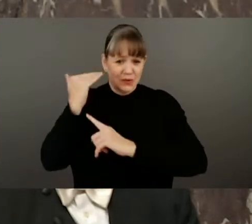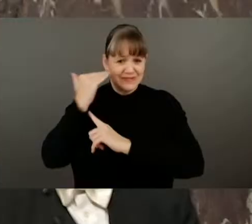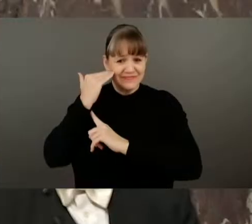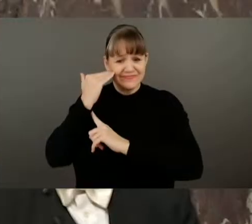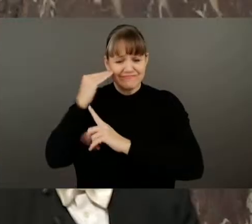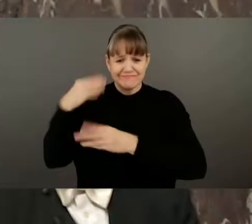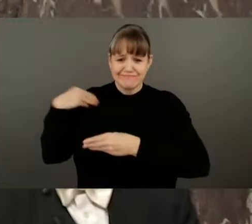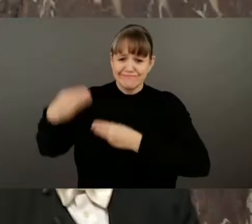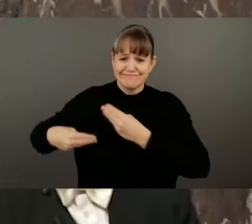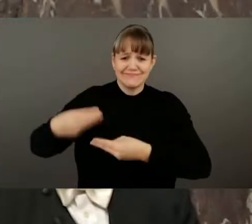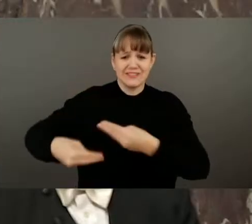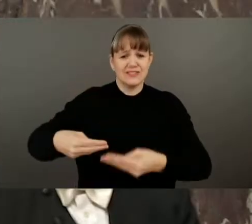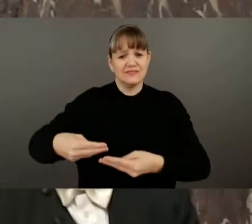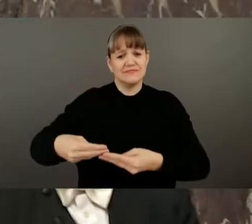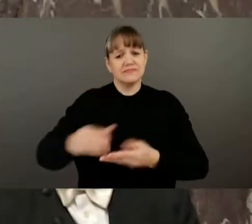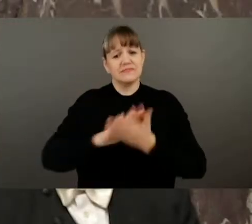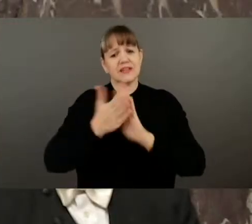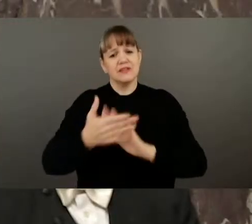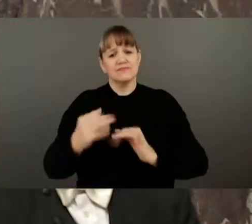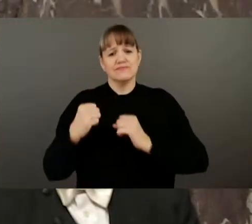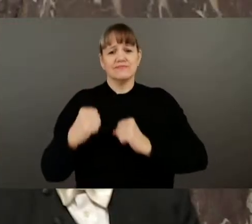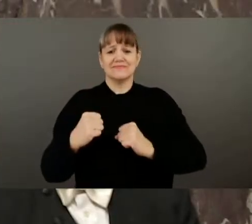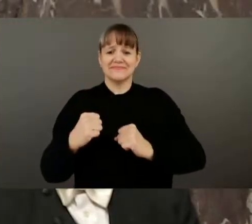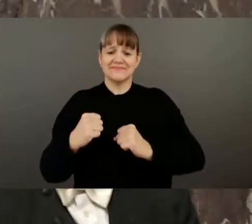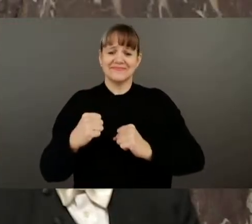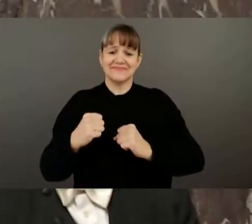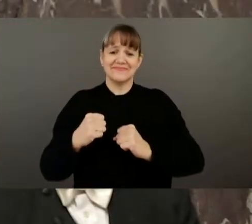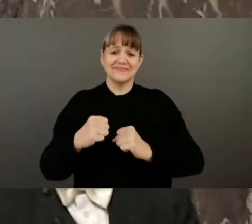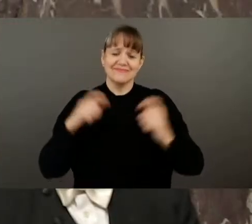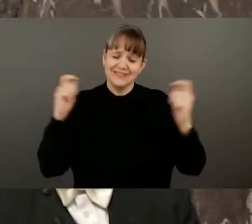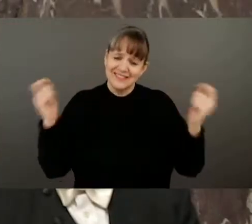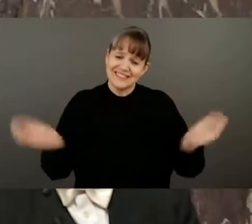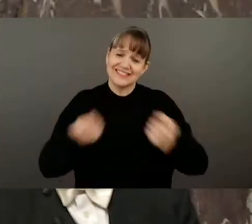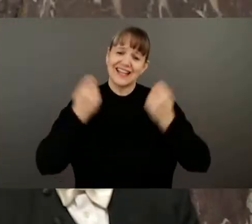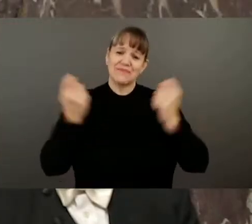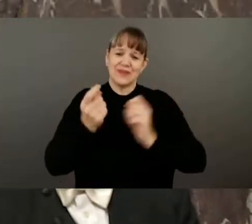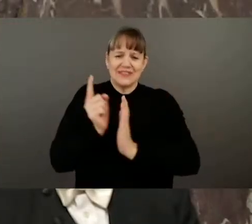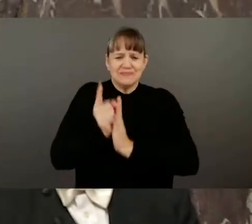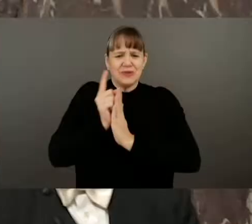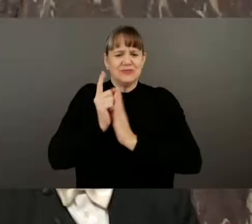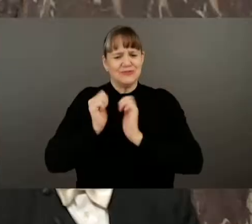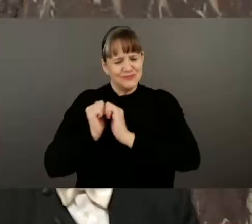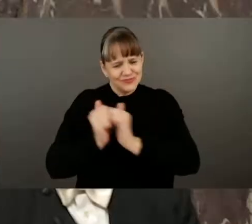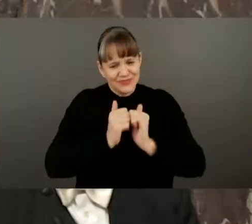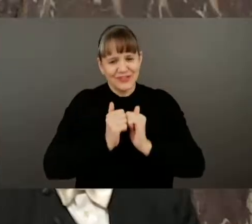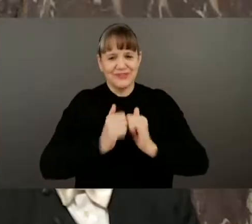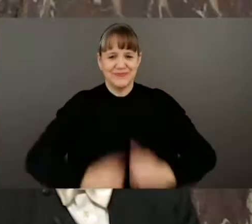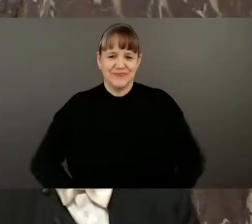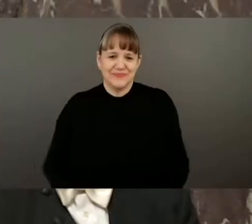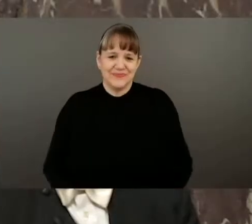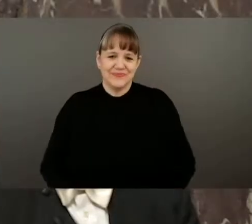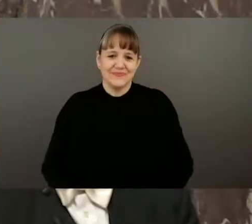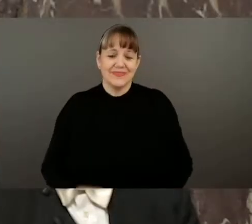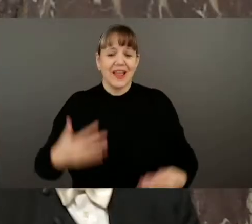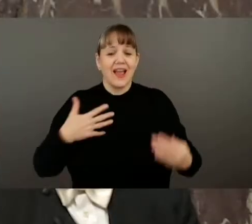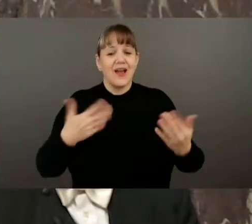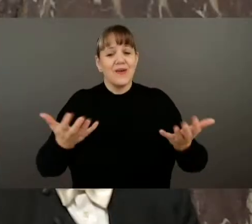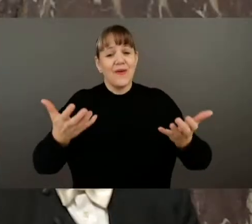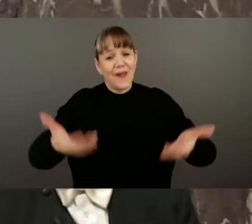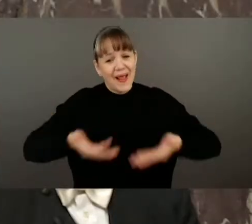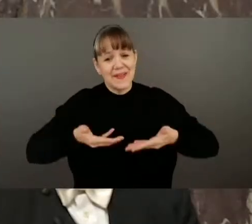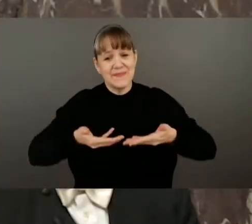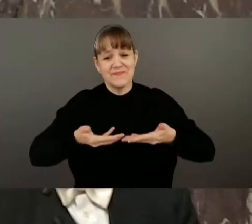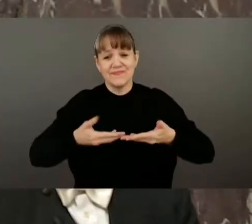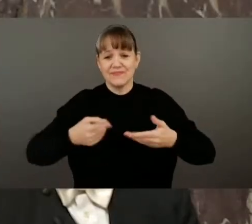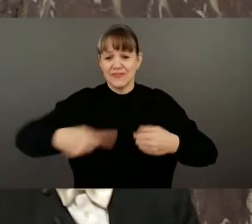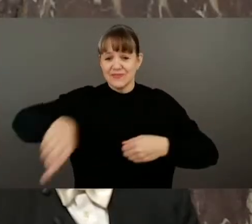So let's mark the moment together. I warmly invite all of you downstairs to the Hall of Honor for a celebratory lunch reception.